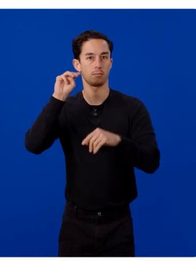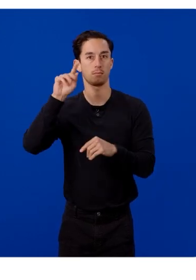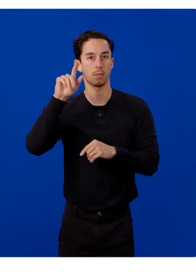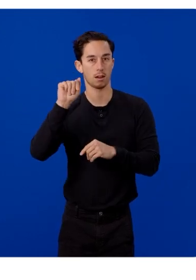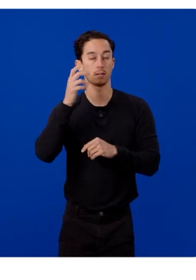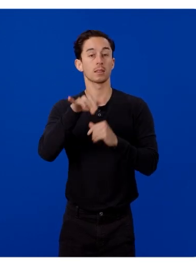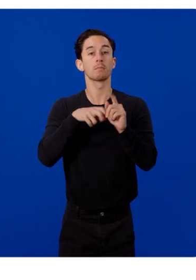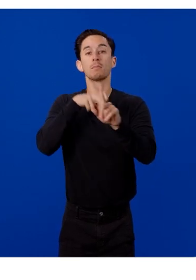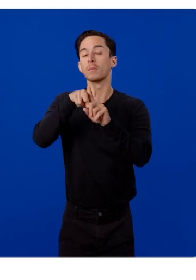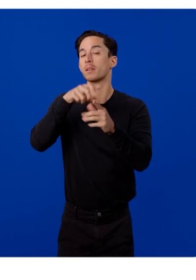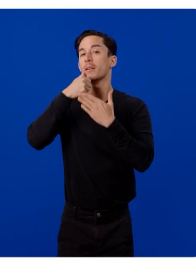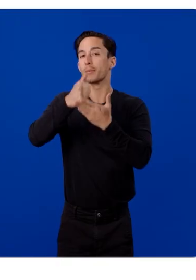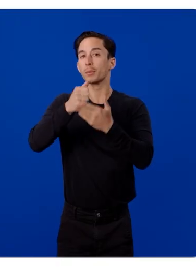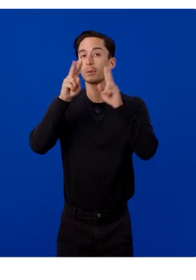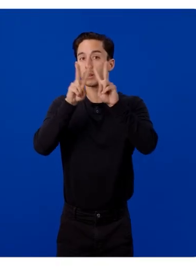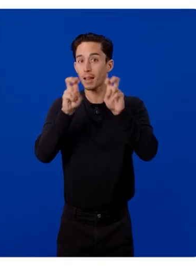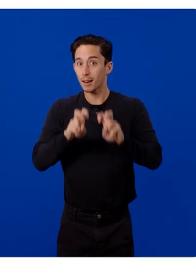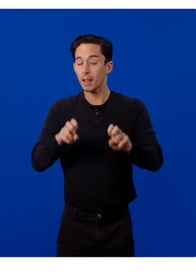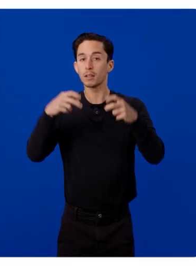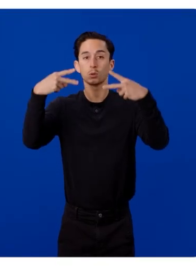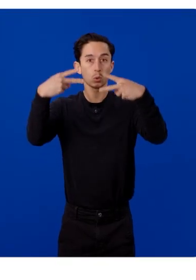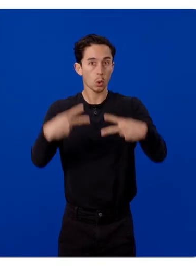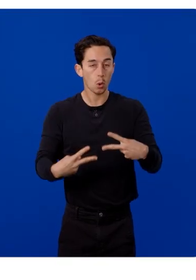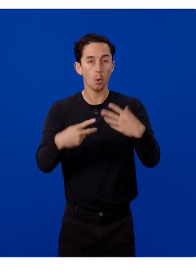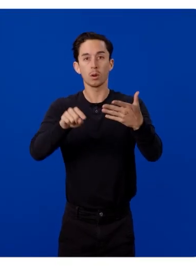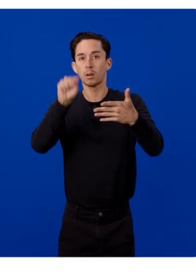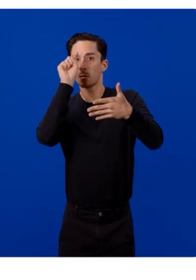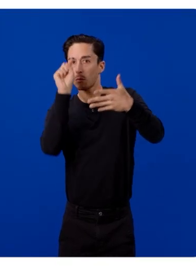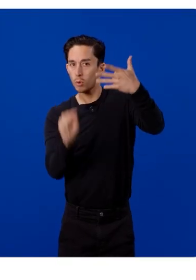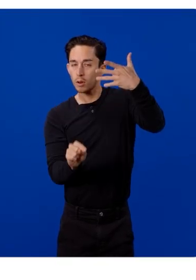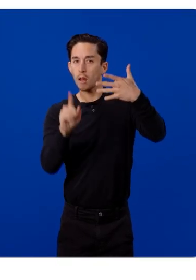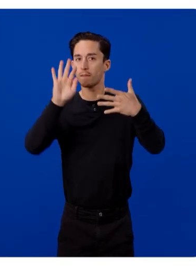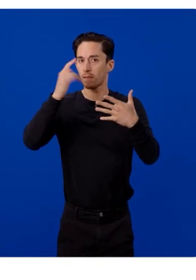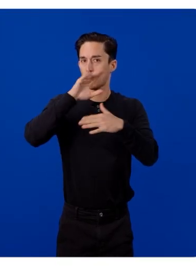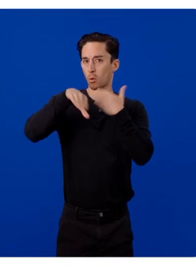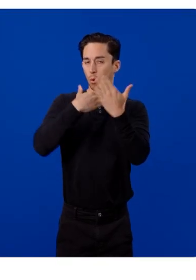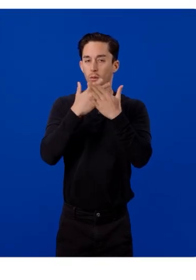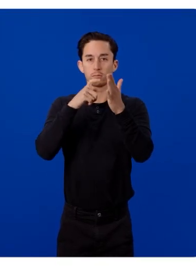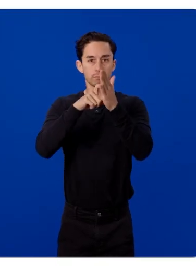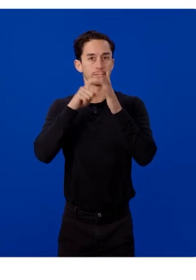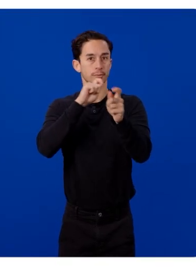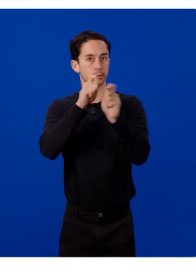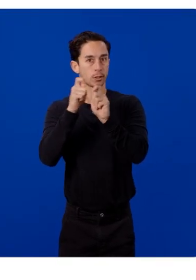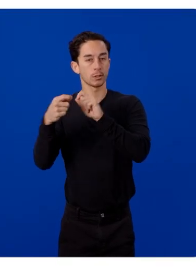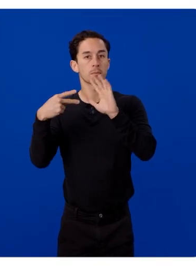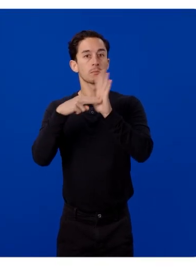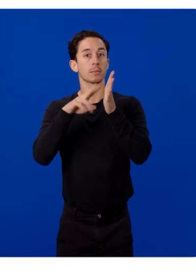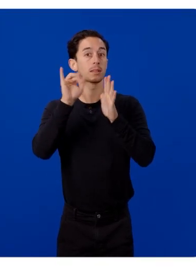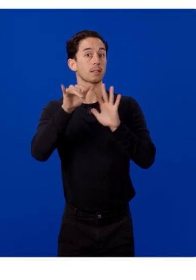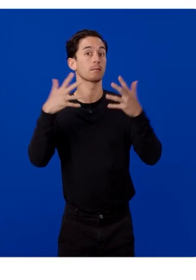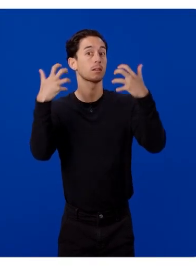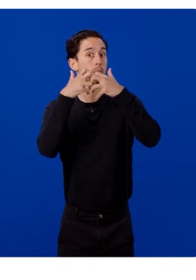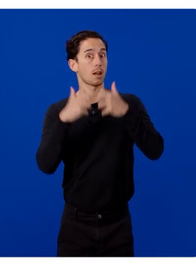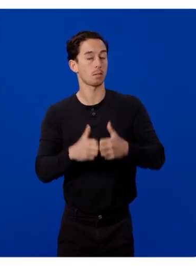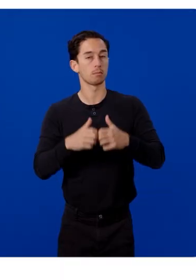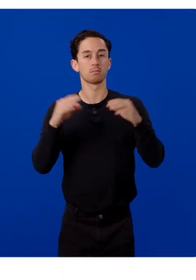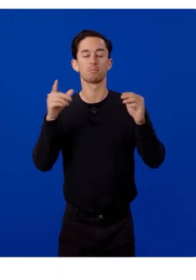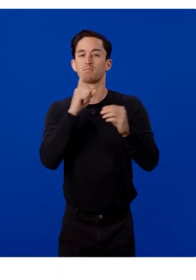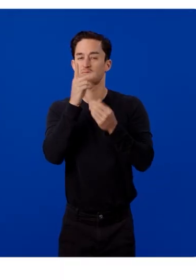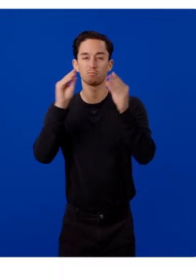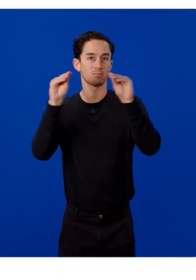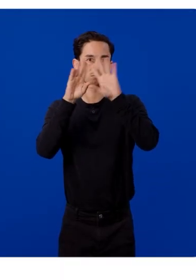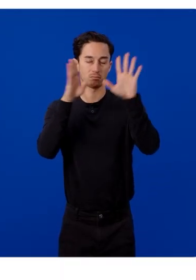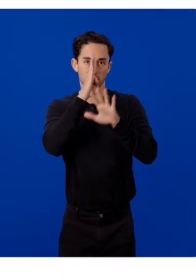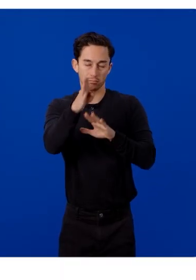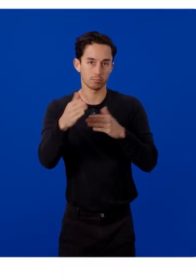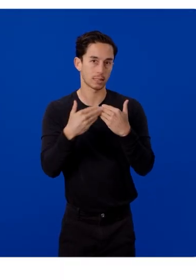help you analyze your code and point out all these required changes, making compatibility straightforward and easy. With